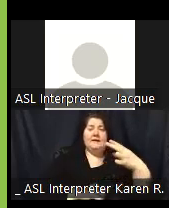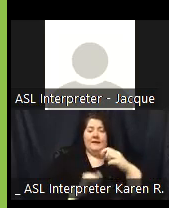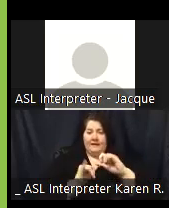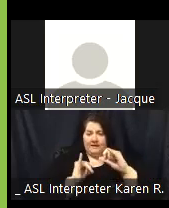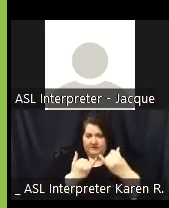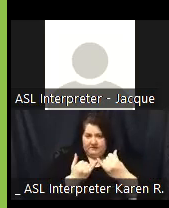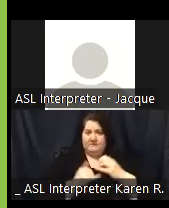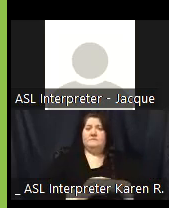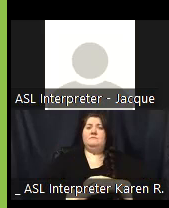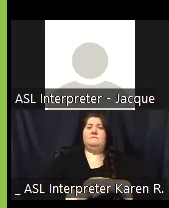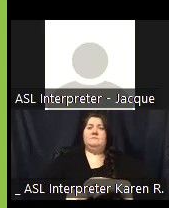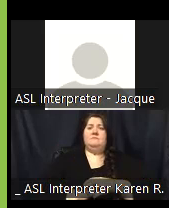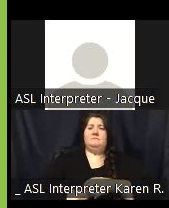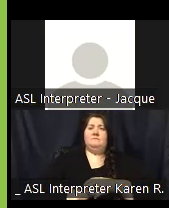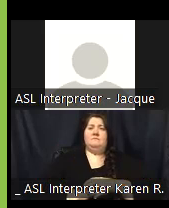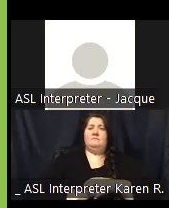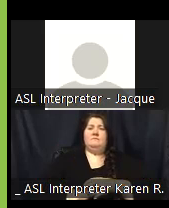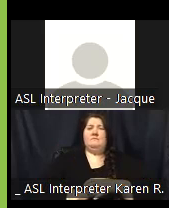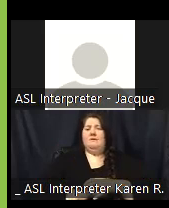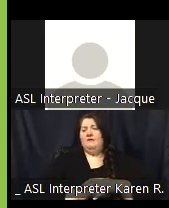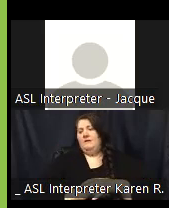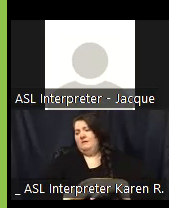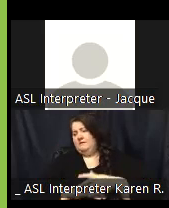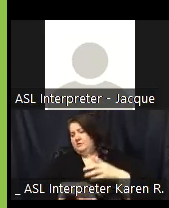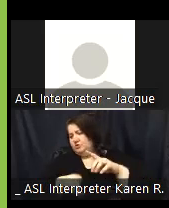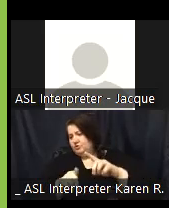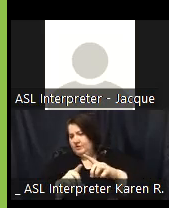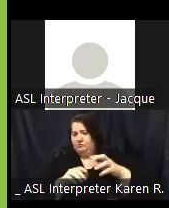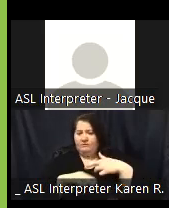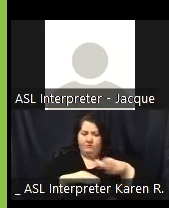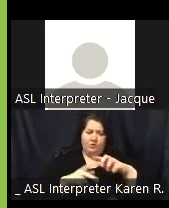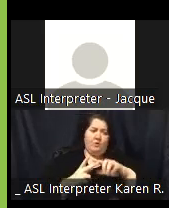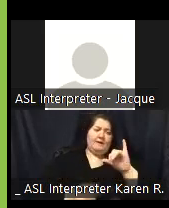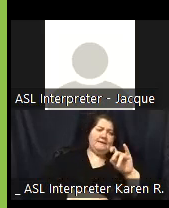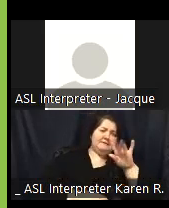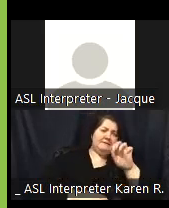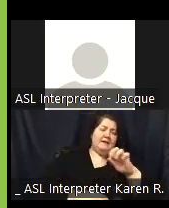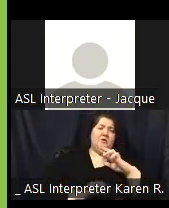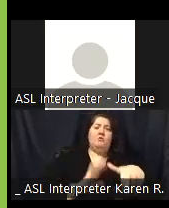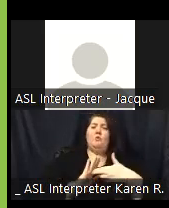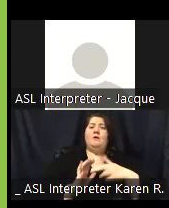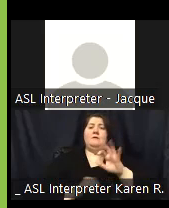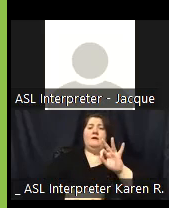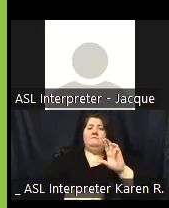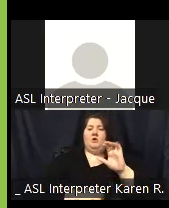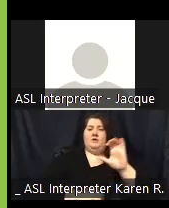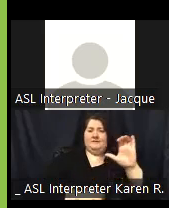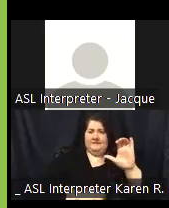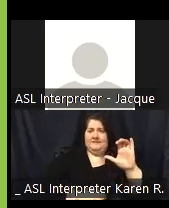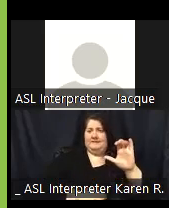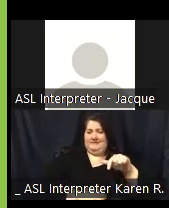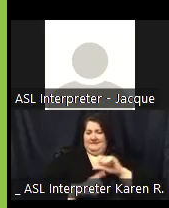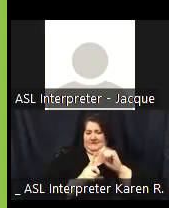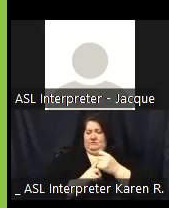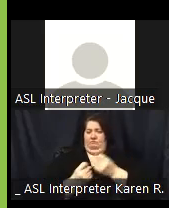agency at or after referral at intake, the role of the DHH FRC in this scenario is to support the family